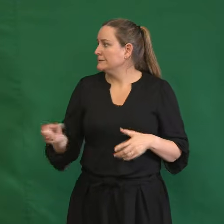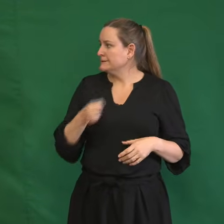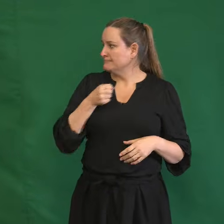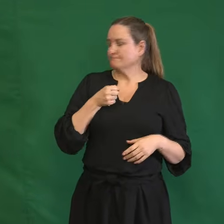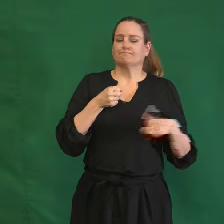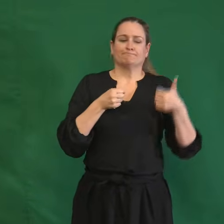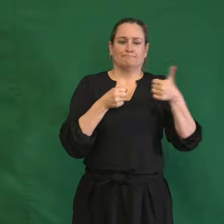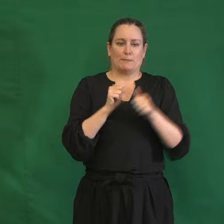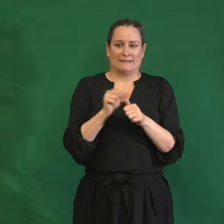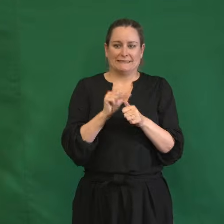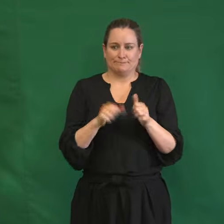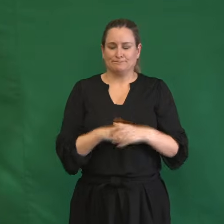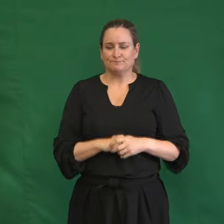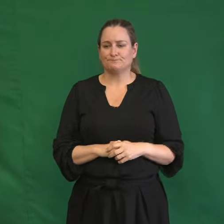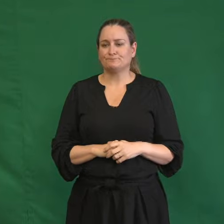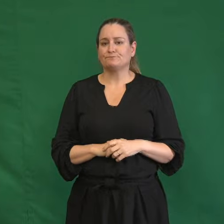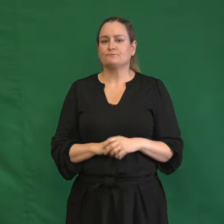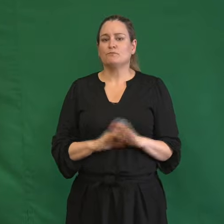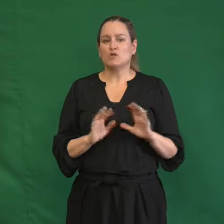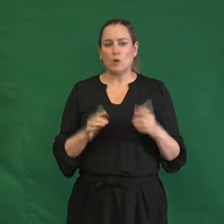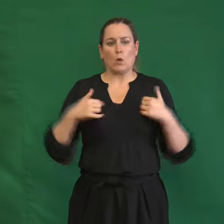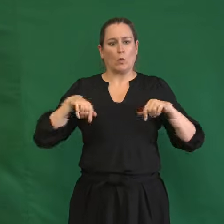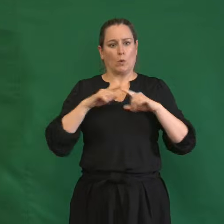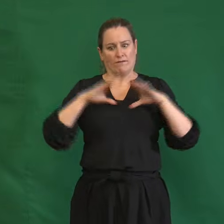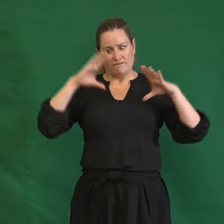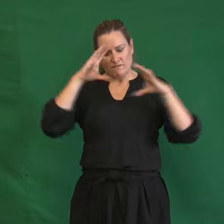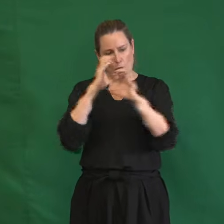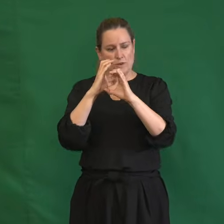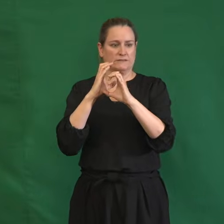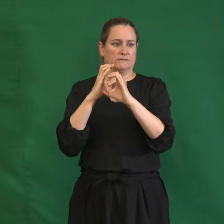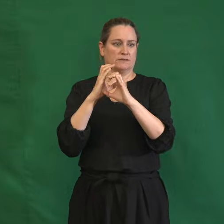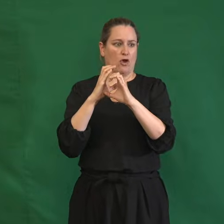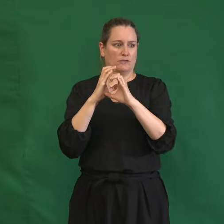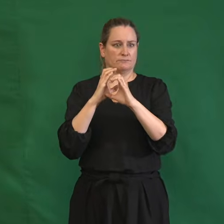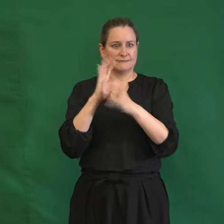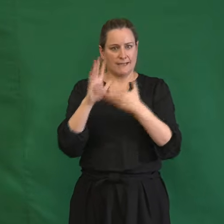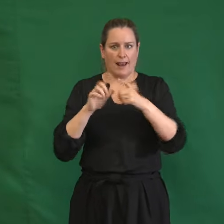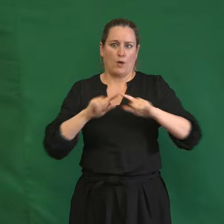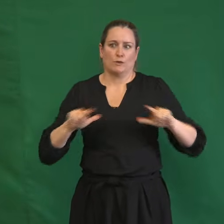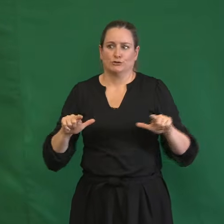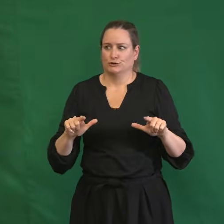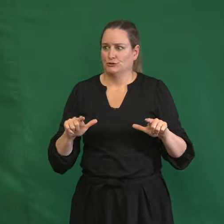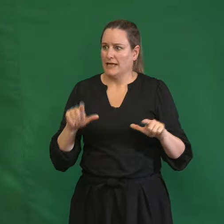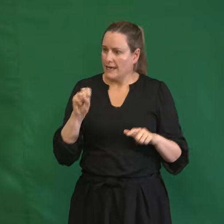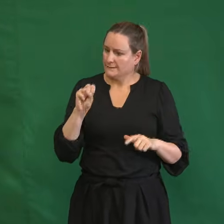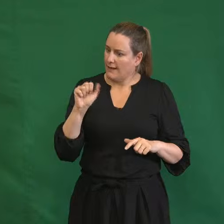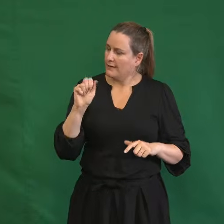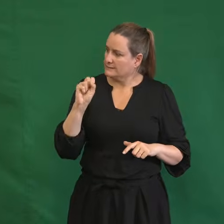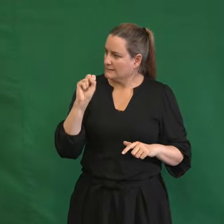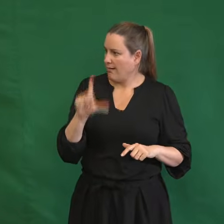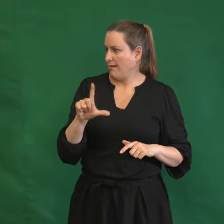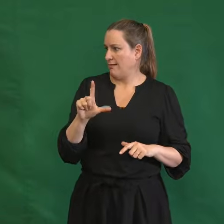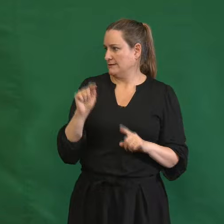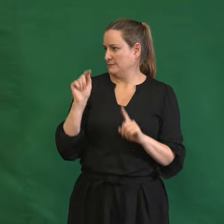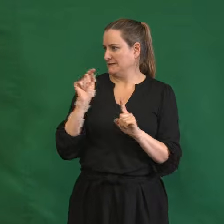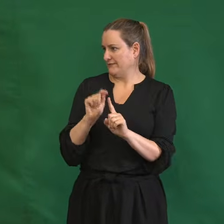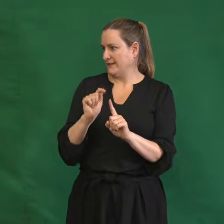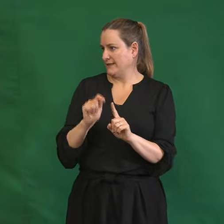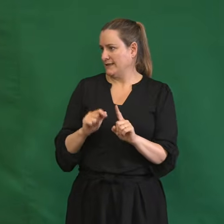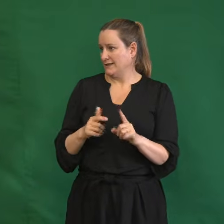Very focused session on sign language, South African Sign Language. And we have had such a